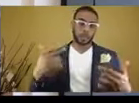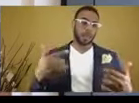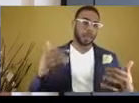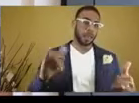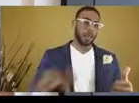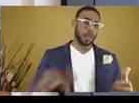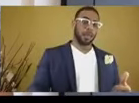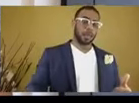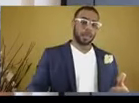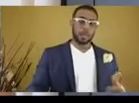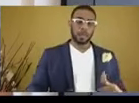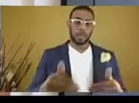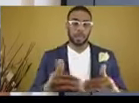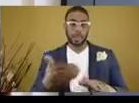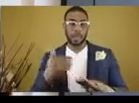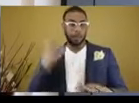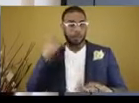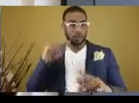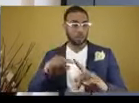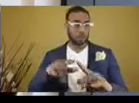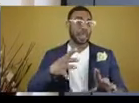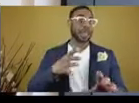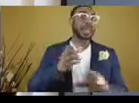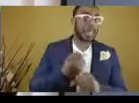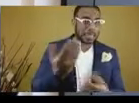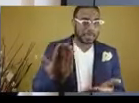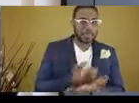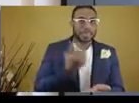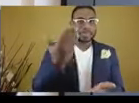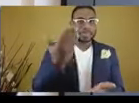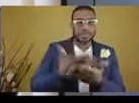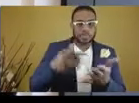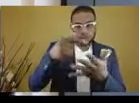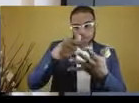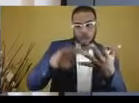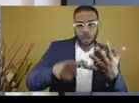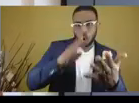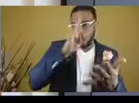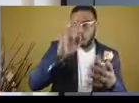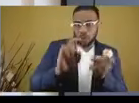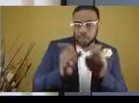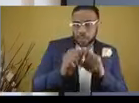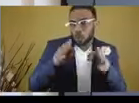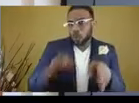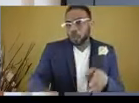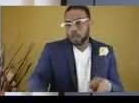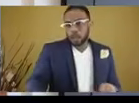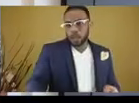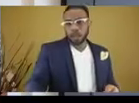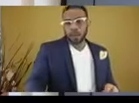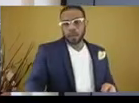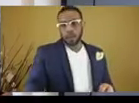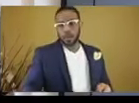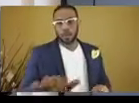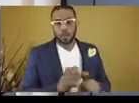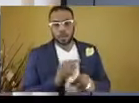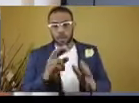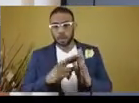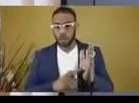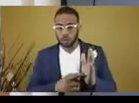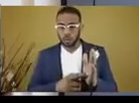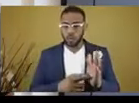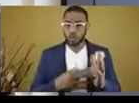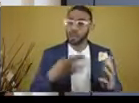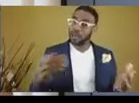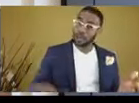of us in order to get some of these bold changes in the ways, you know, we make rules?